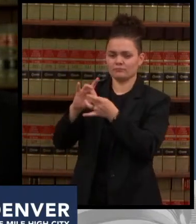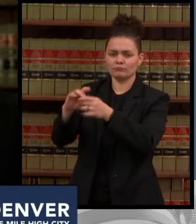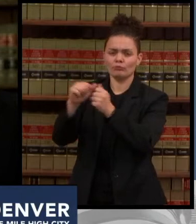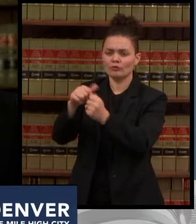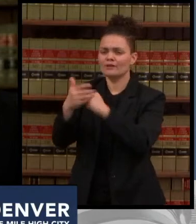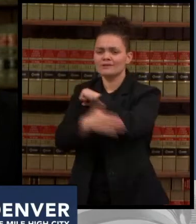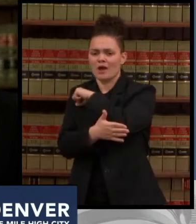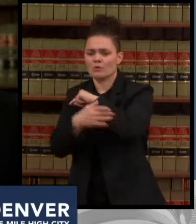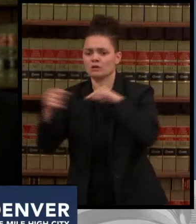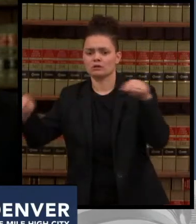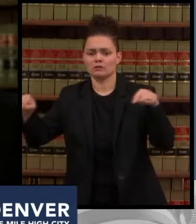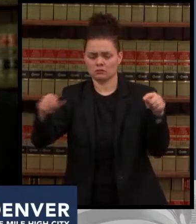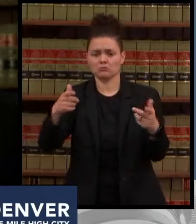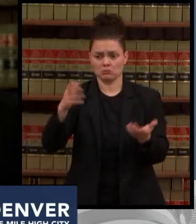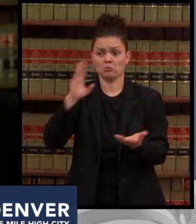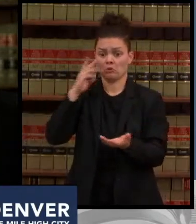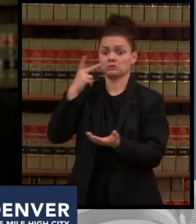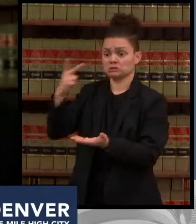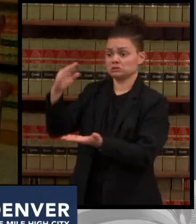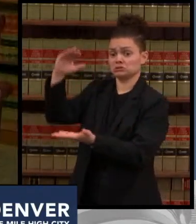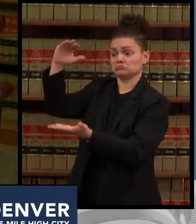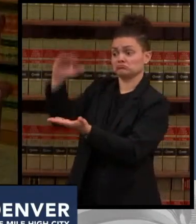weeks.